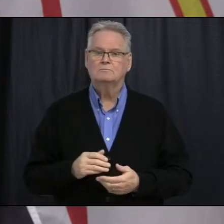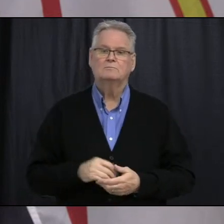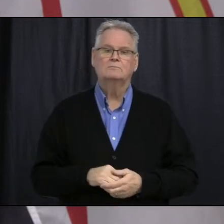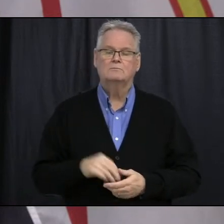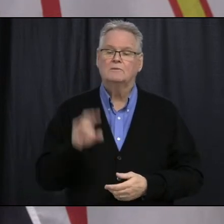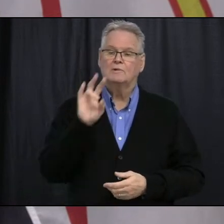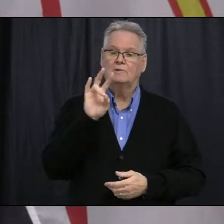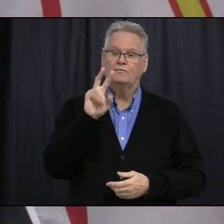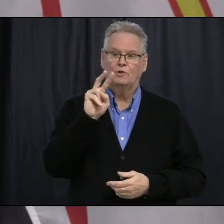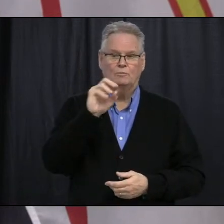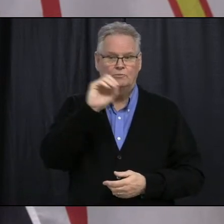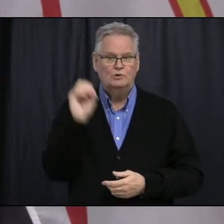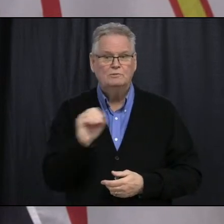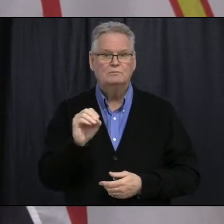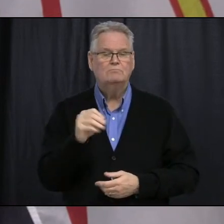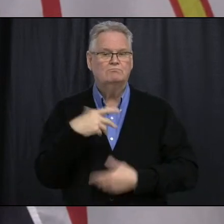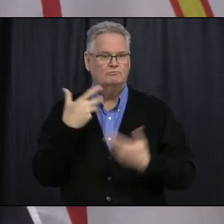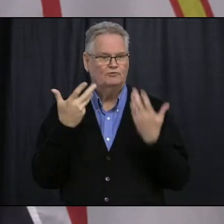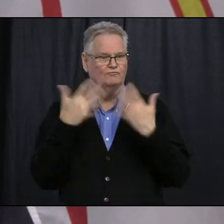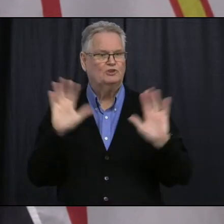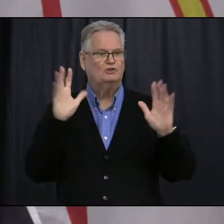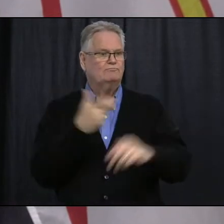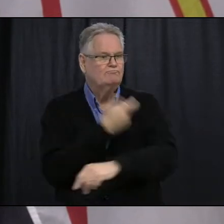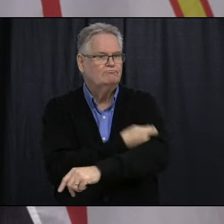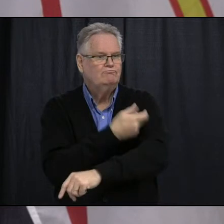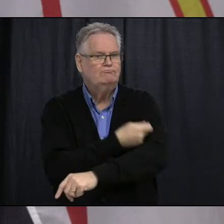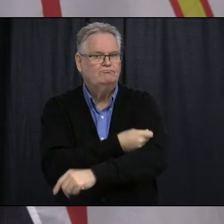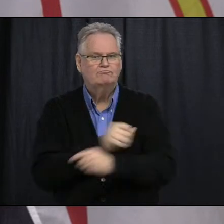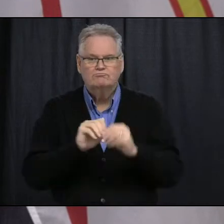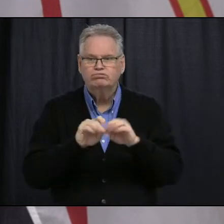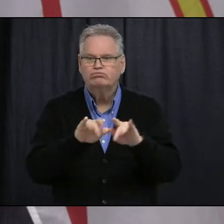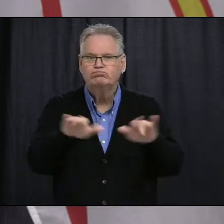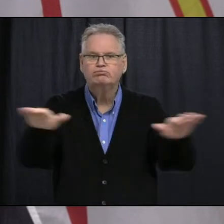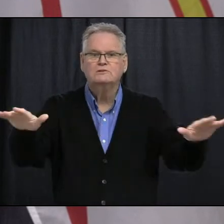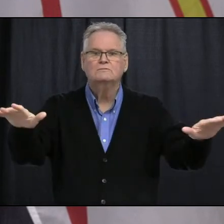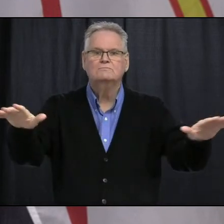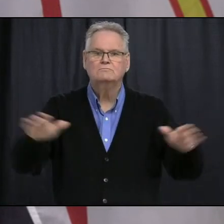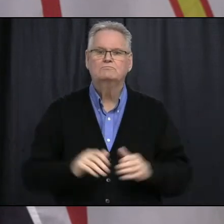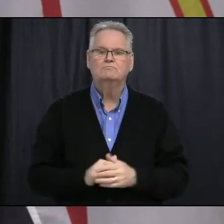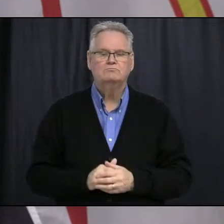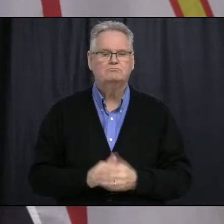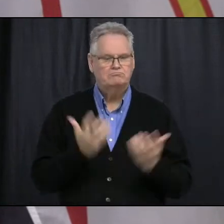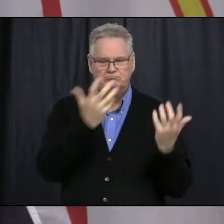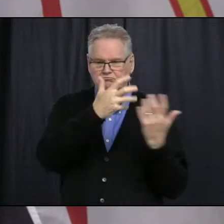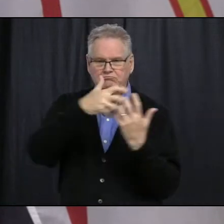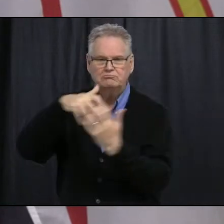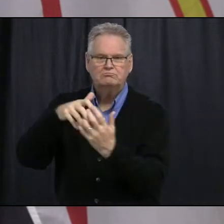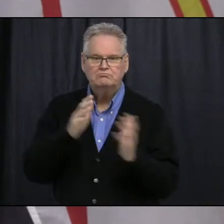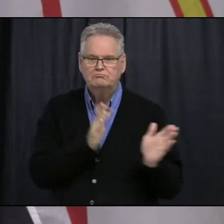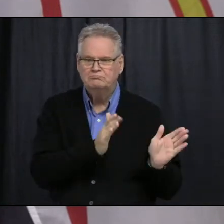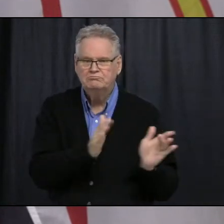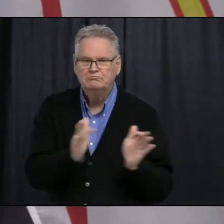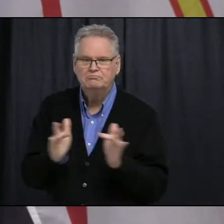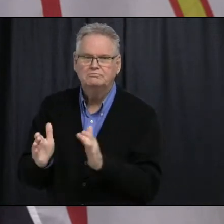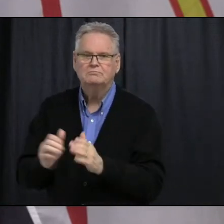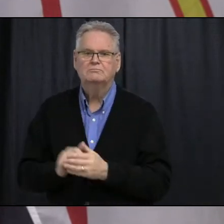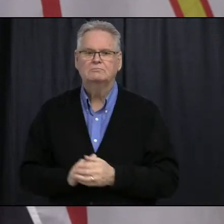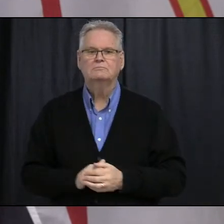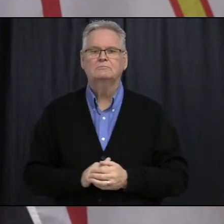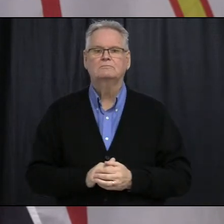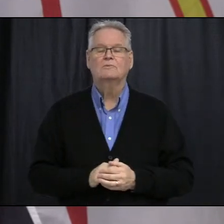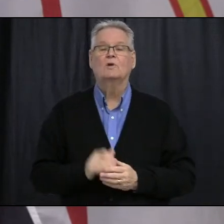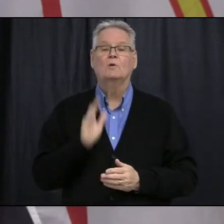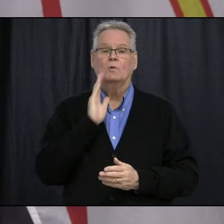Although we will soon reach this important milestone, the targeted date for reopening will still be July 1st. There is a significant amount of